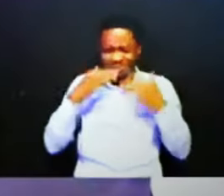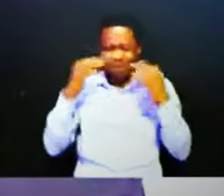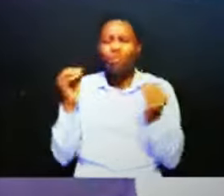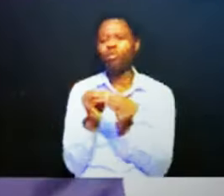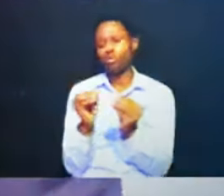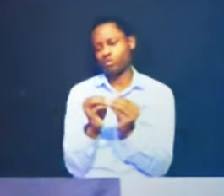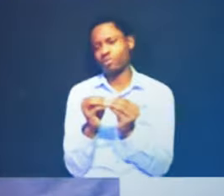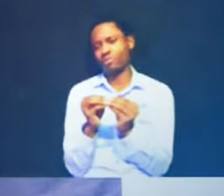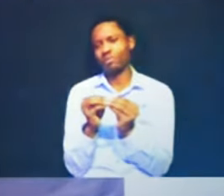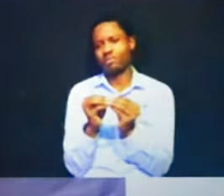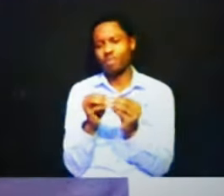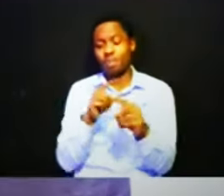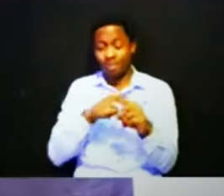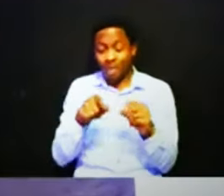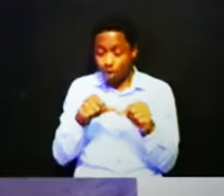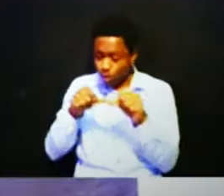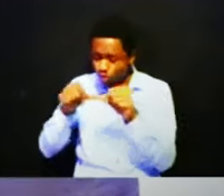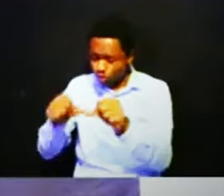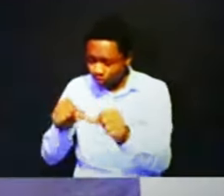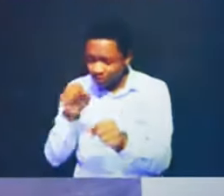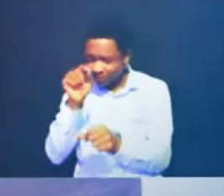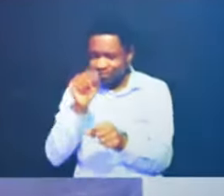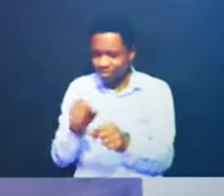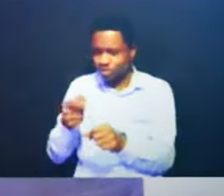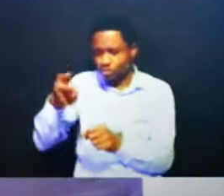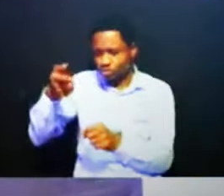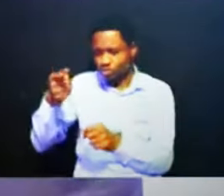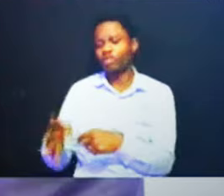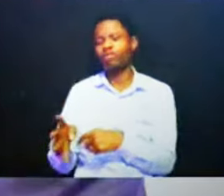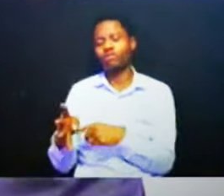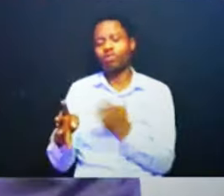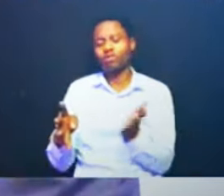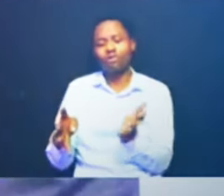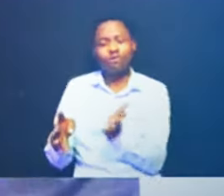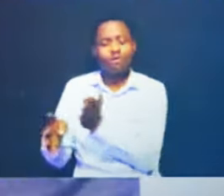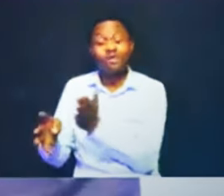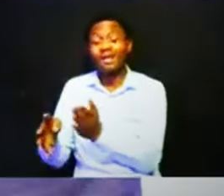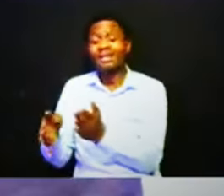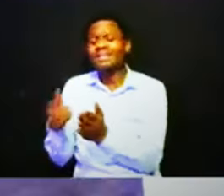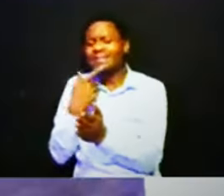verse 24 introduced the word but. You